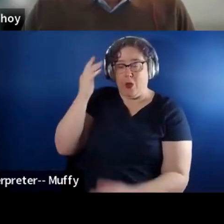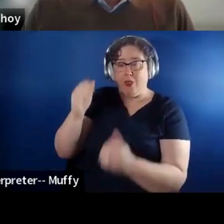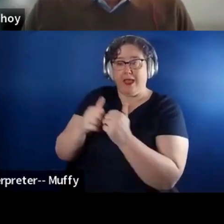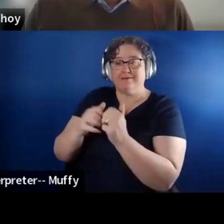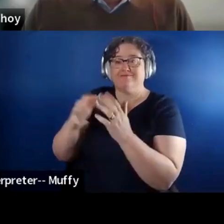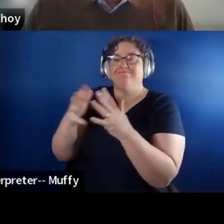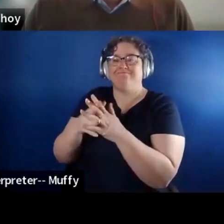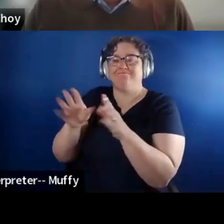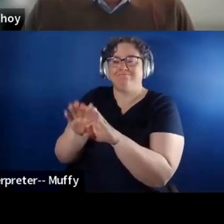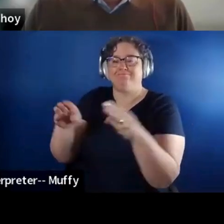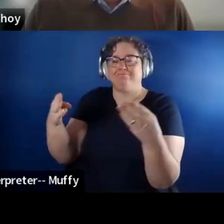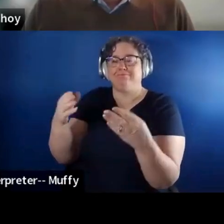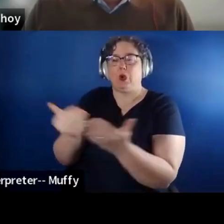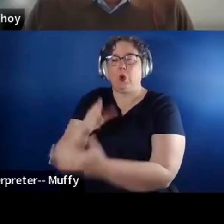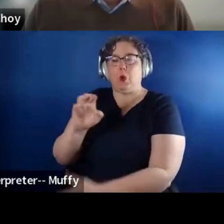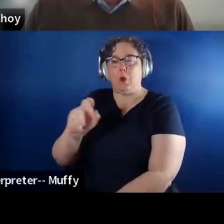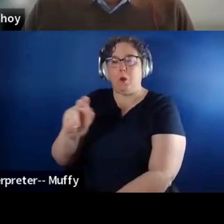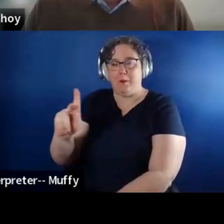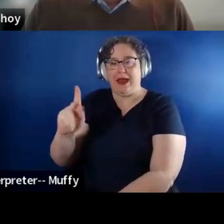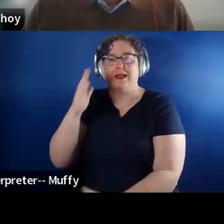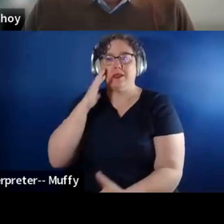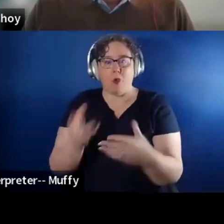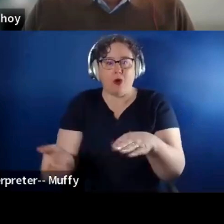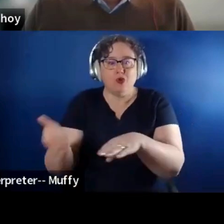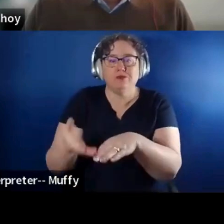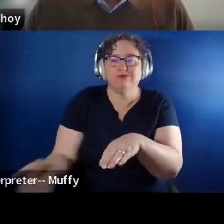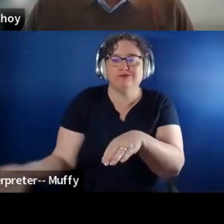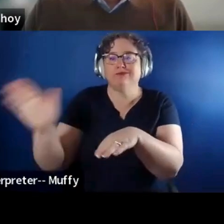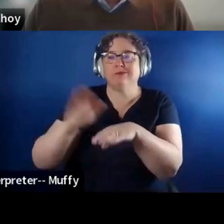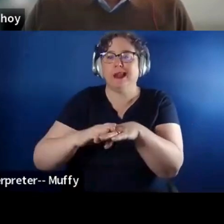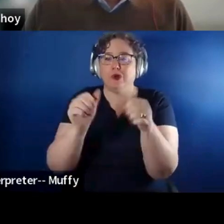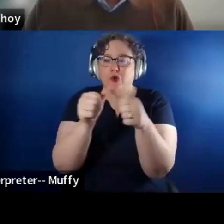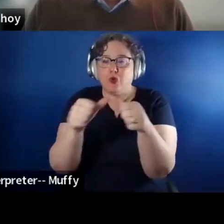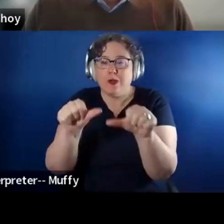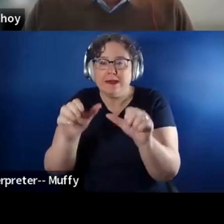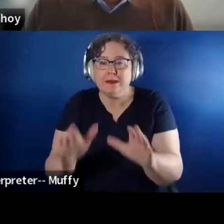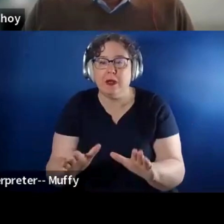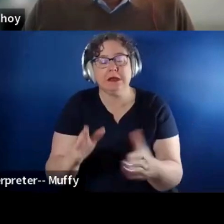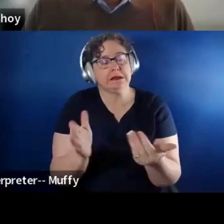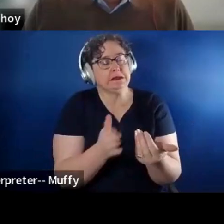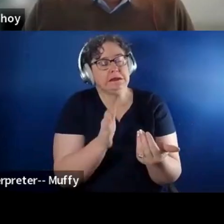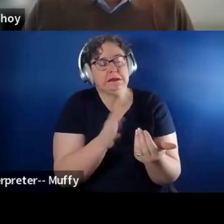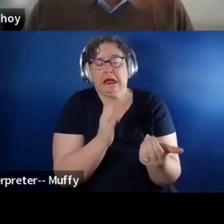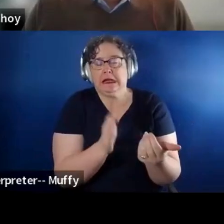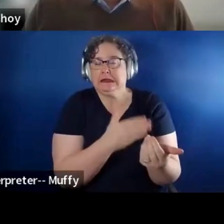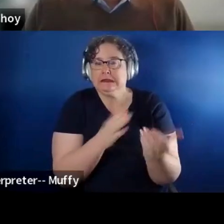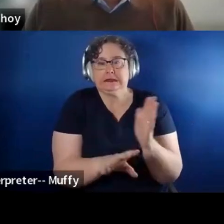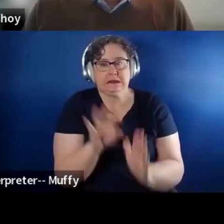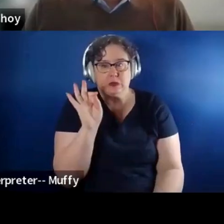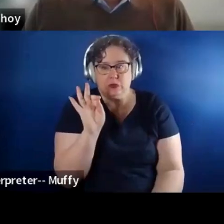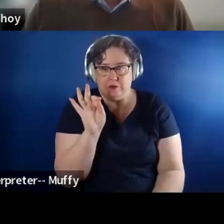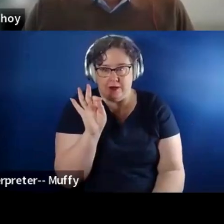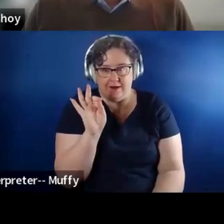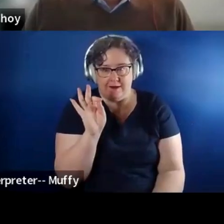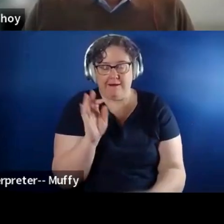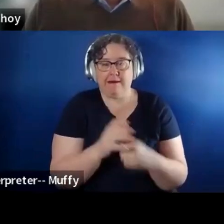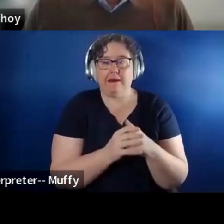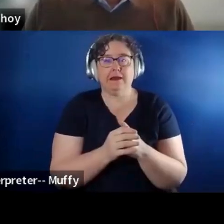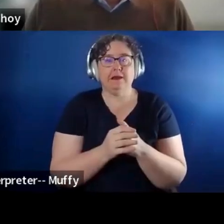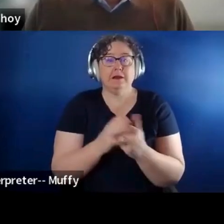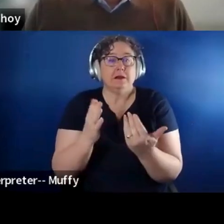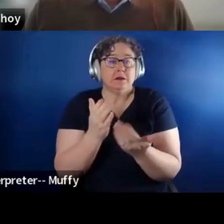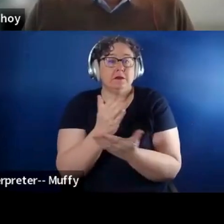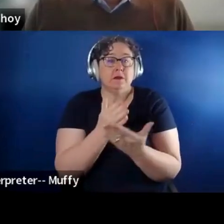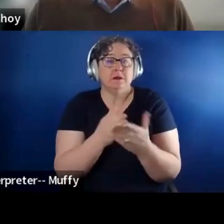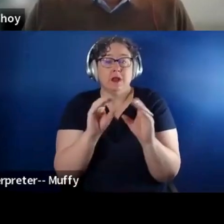depositors. So, Right. and that's not easy to capture. I've found even that some